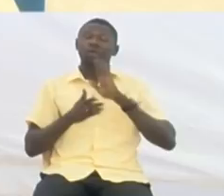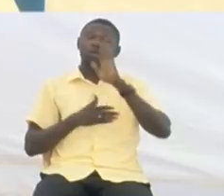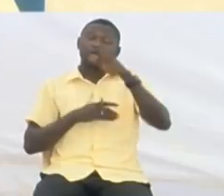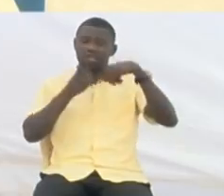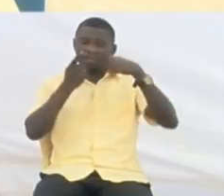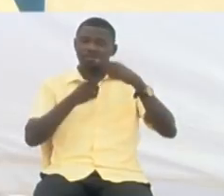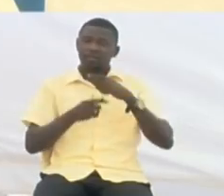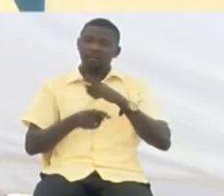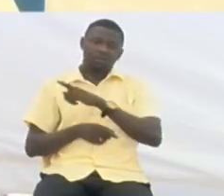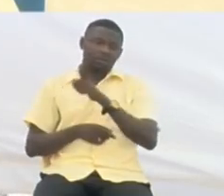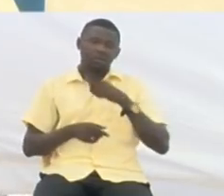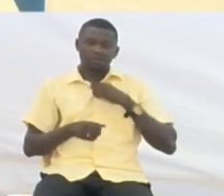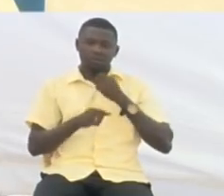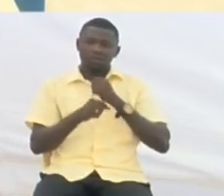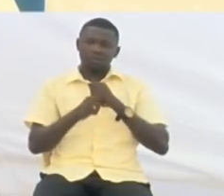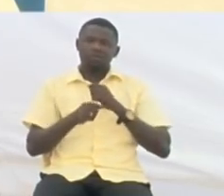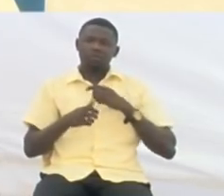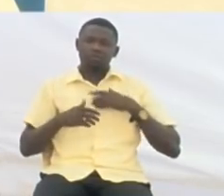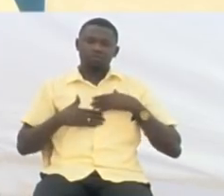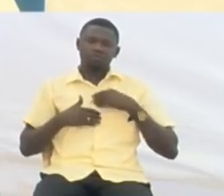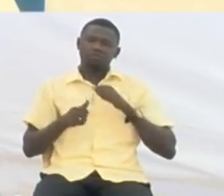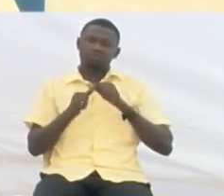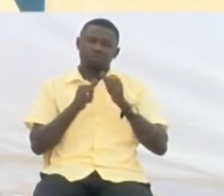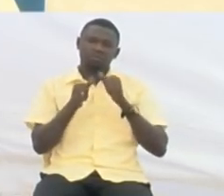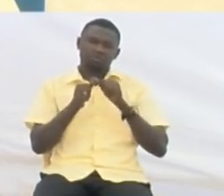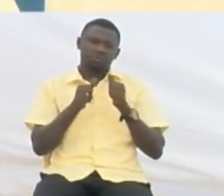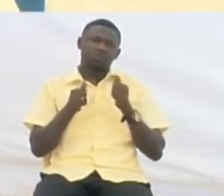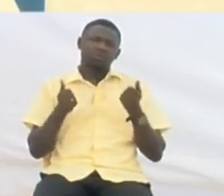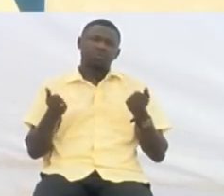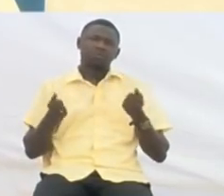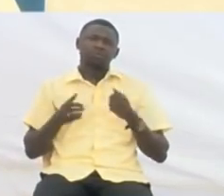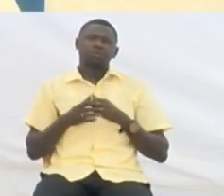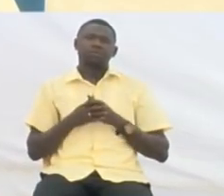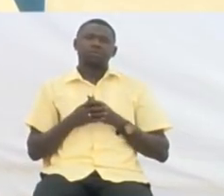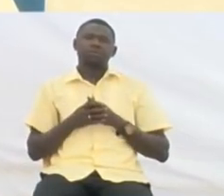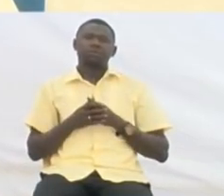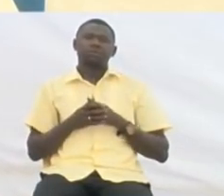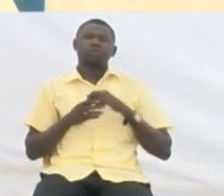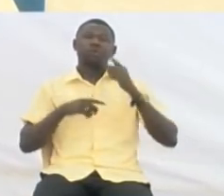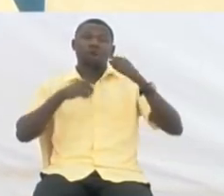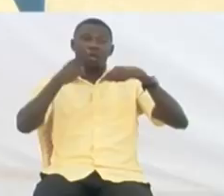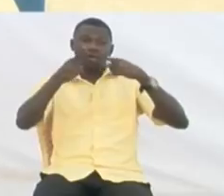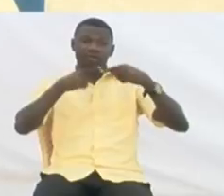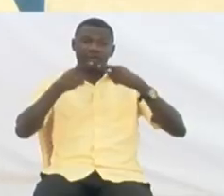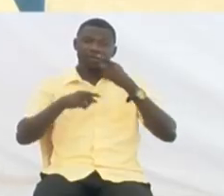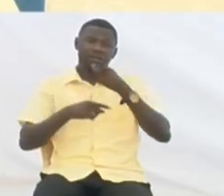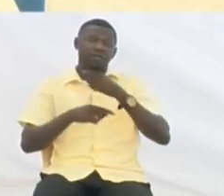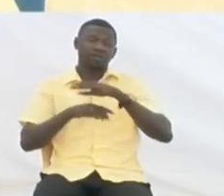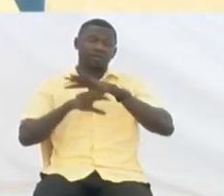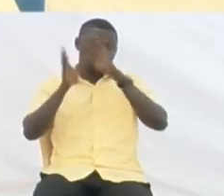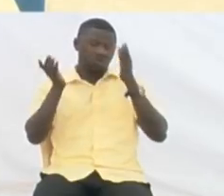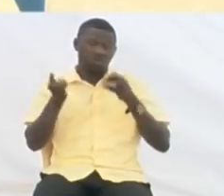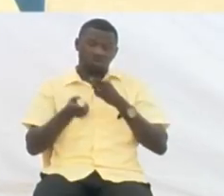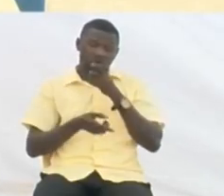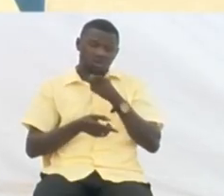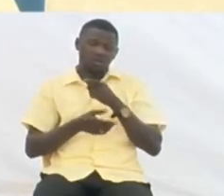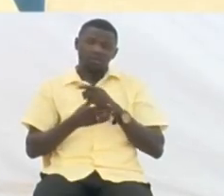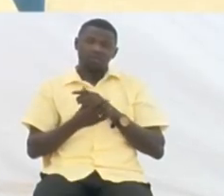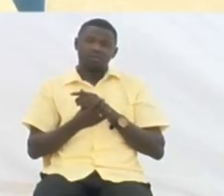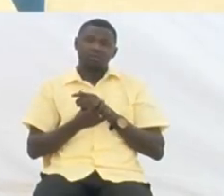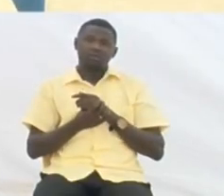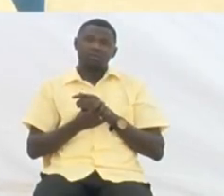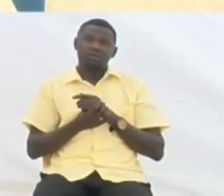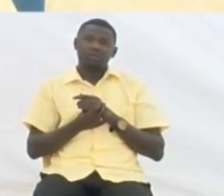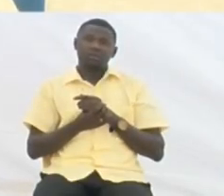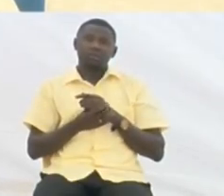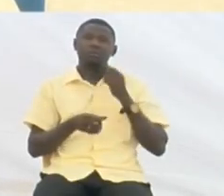on, they became better. But it woke all on. But after all that, another Jankaro do